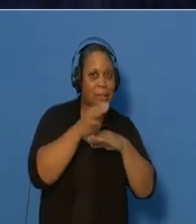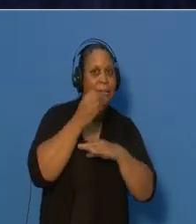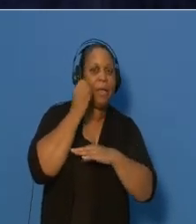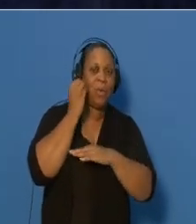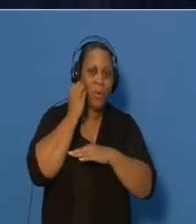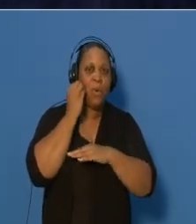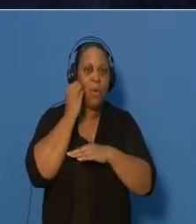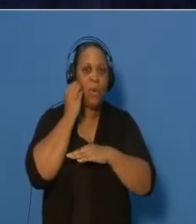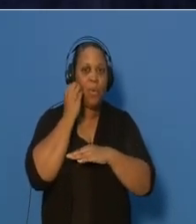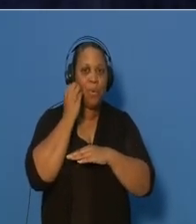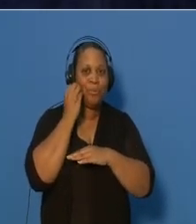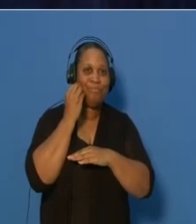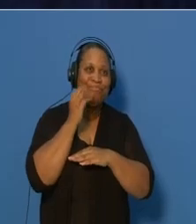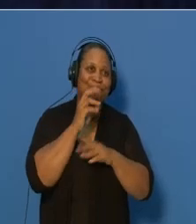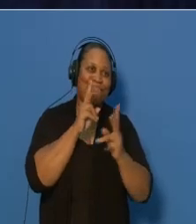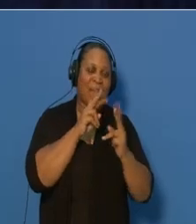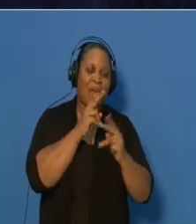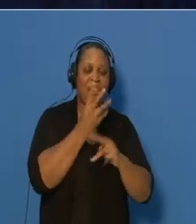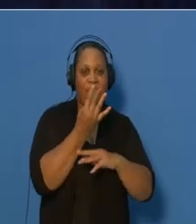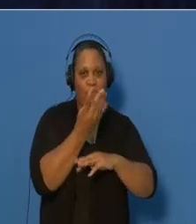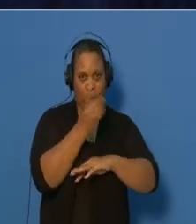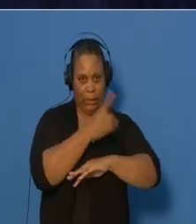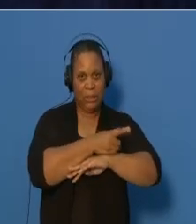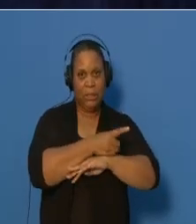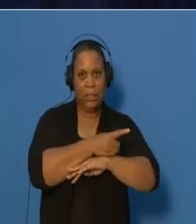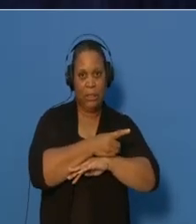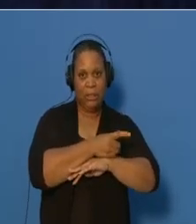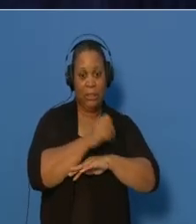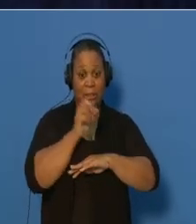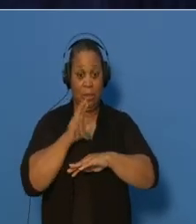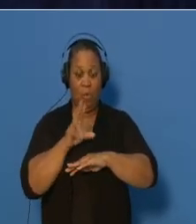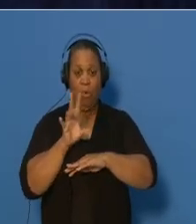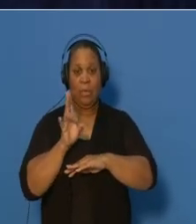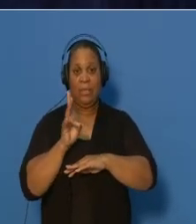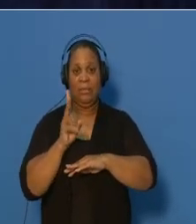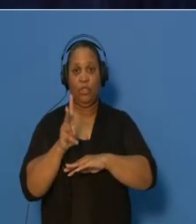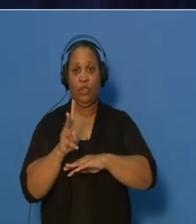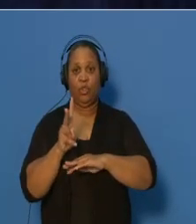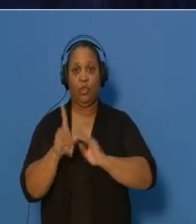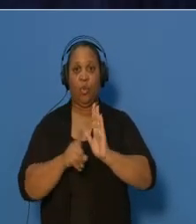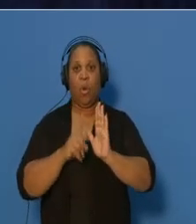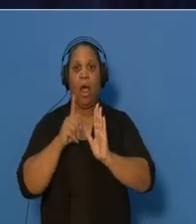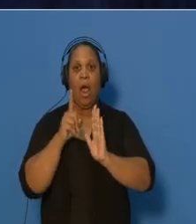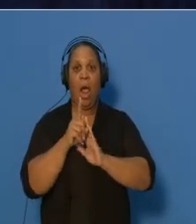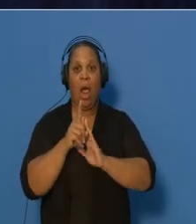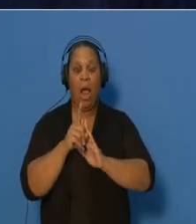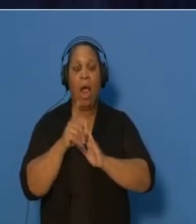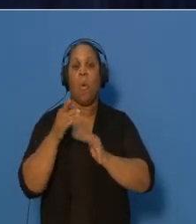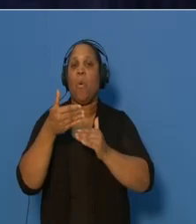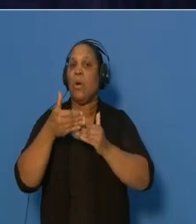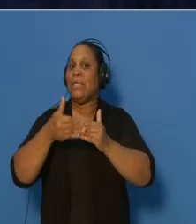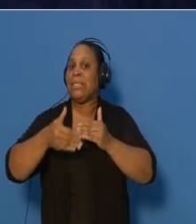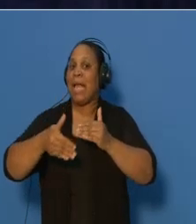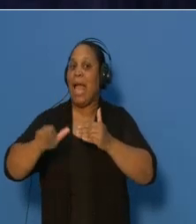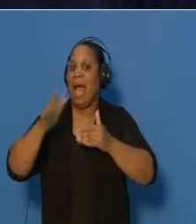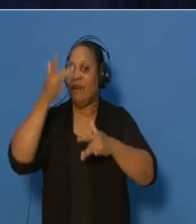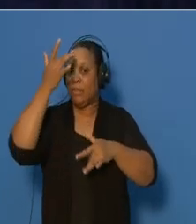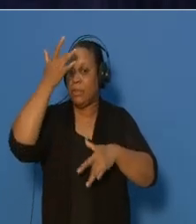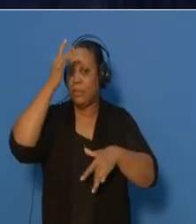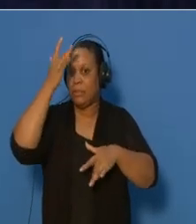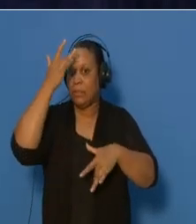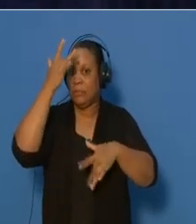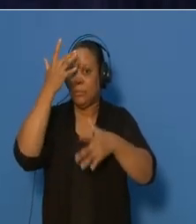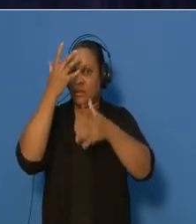about, is either 14 days or 72 hours after the symptoms have